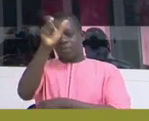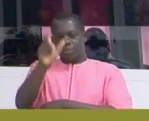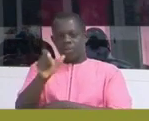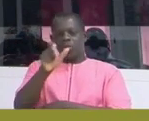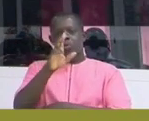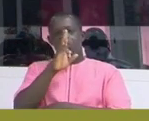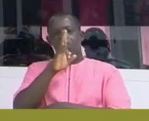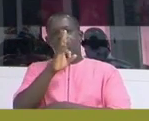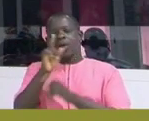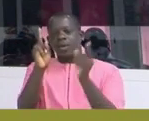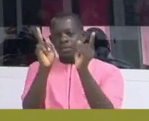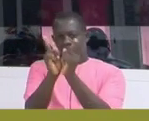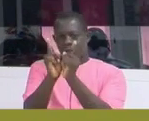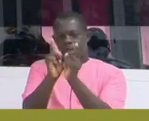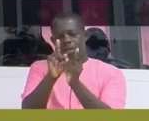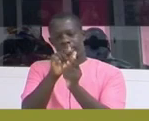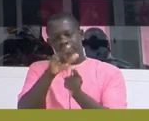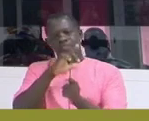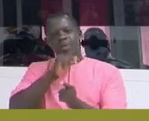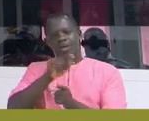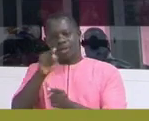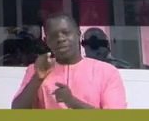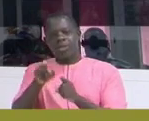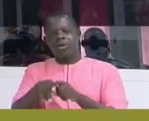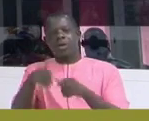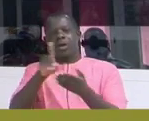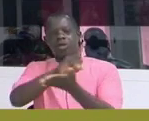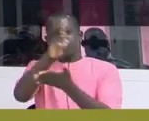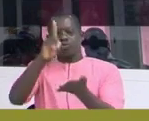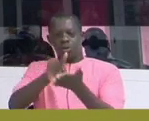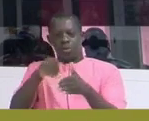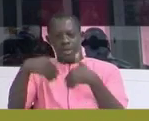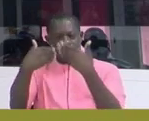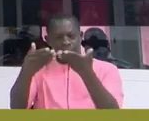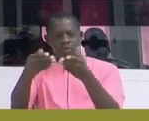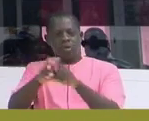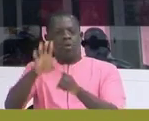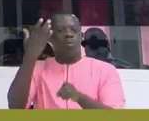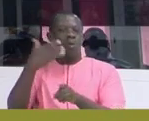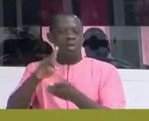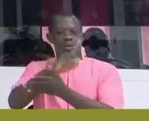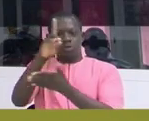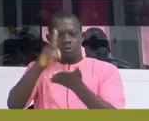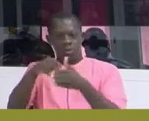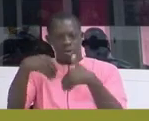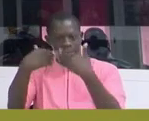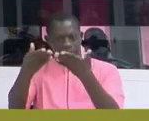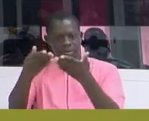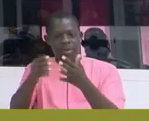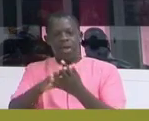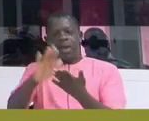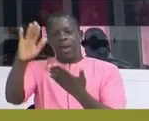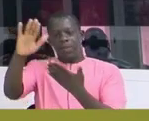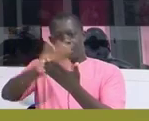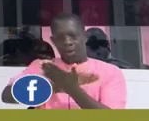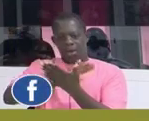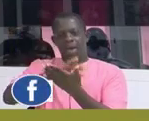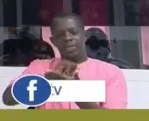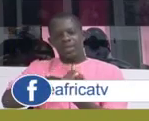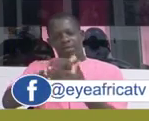position. The one who was overseeing him, he asked that his document be given to him. And when they were given to